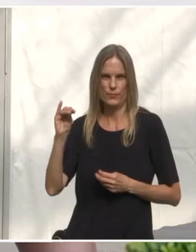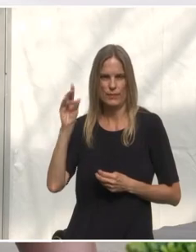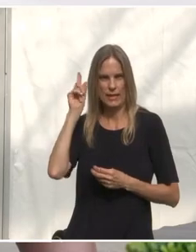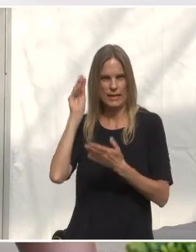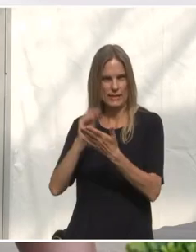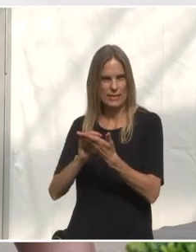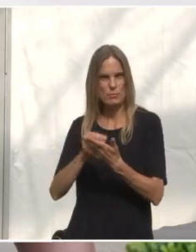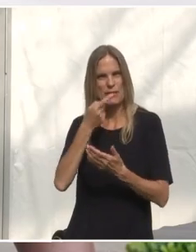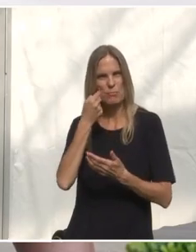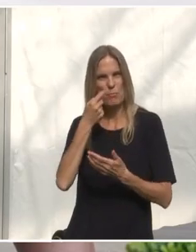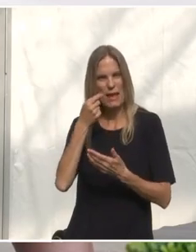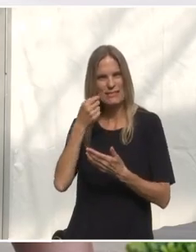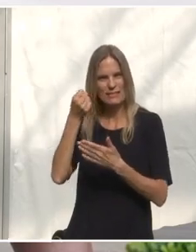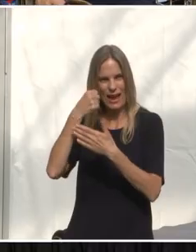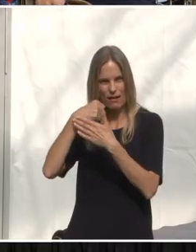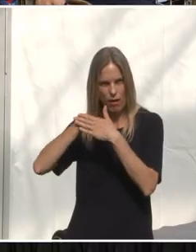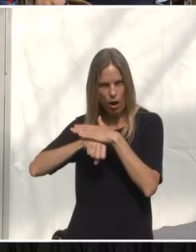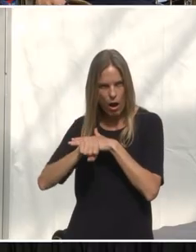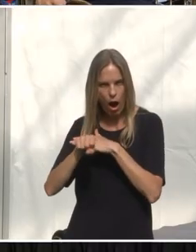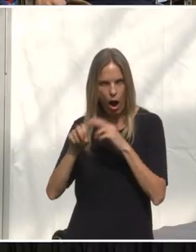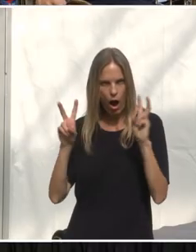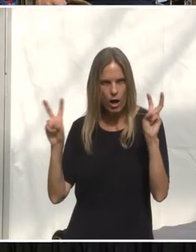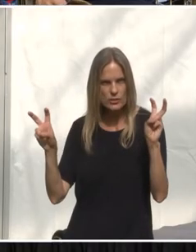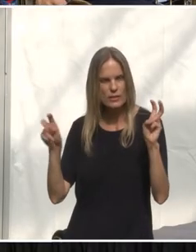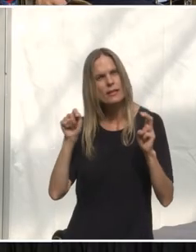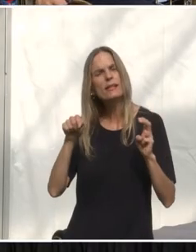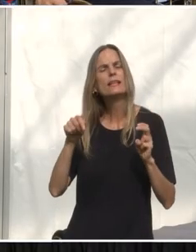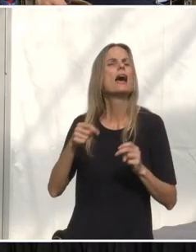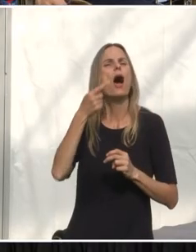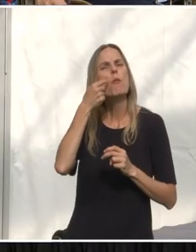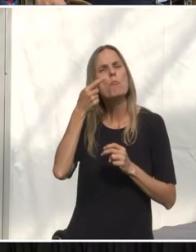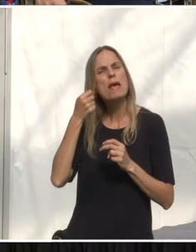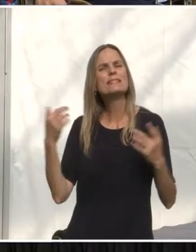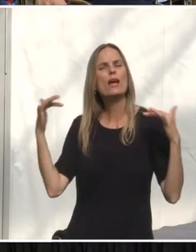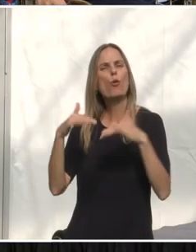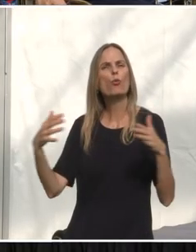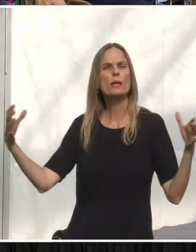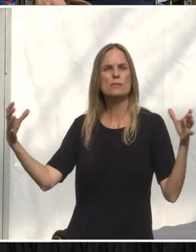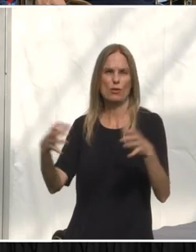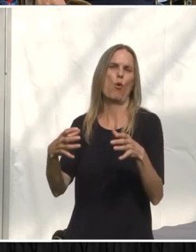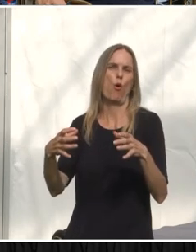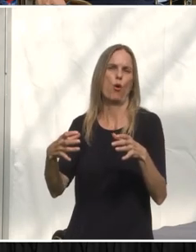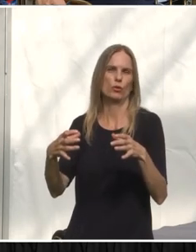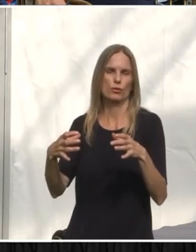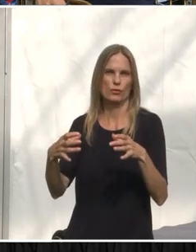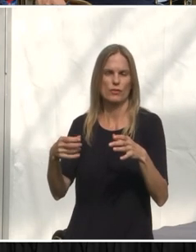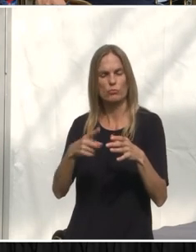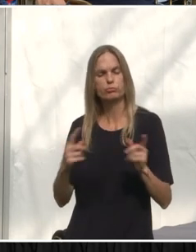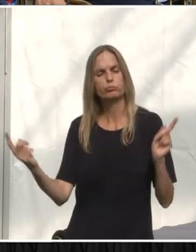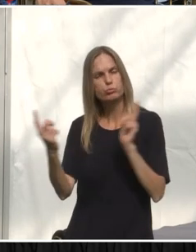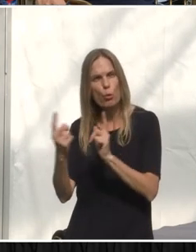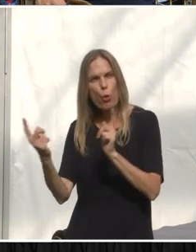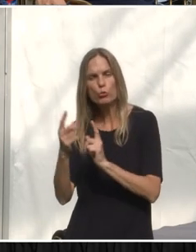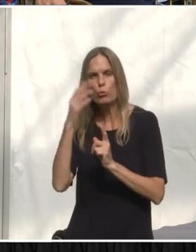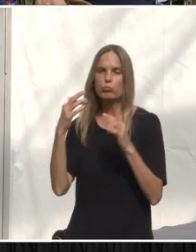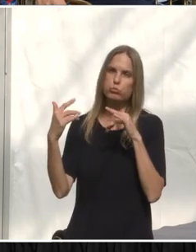Men's Garage, which basically creates a space for men to come together and tinker and meet each other and have a